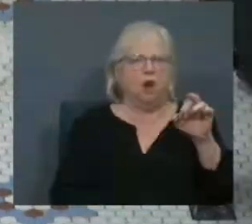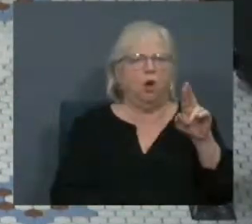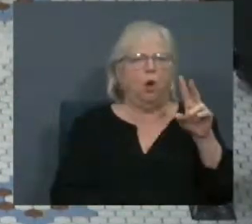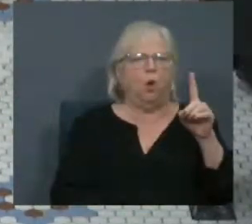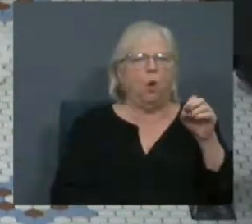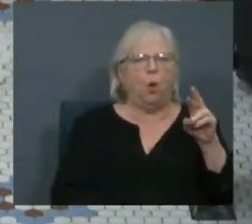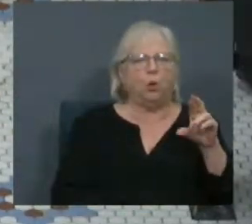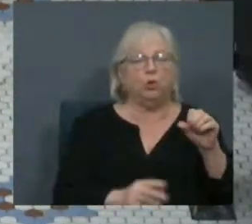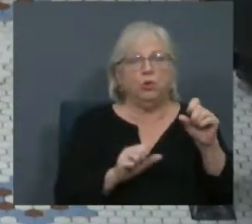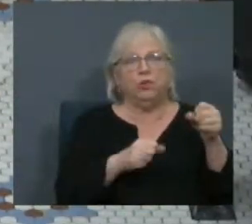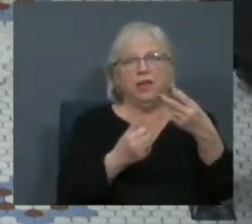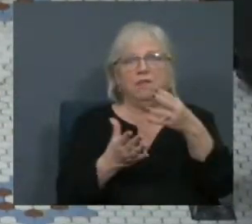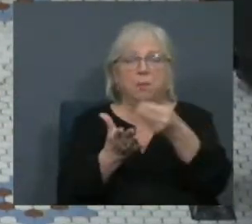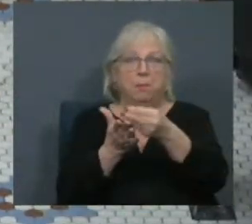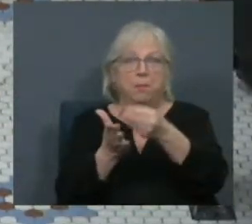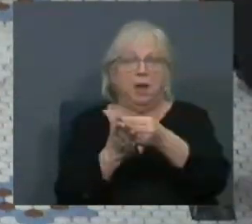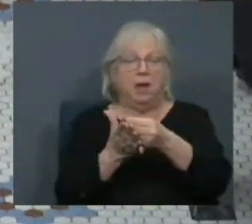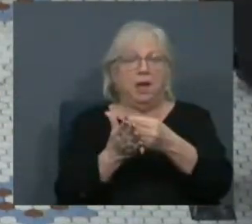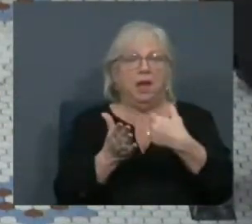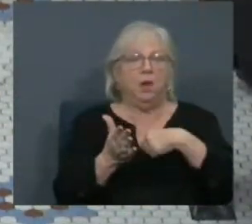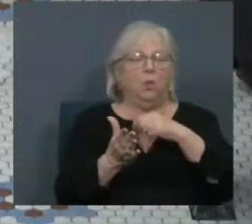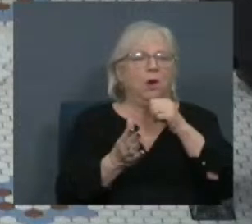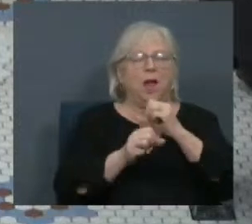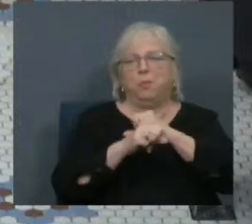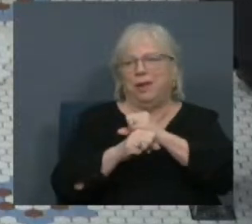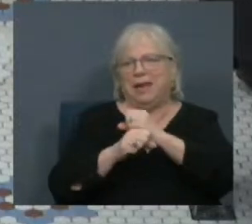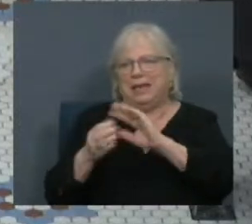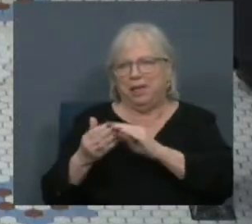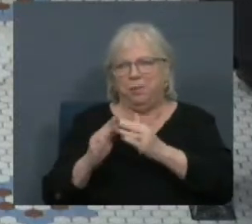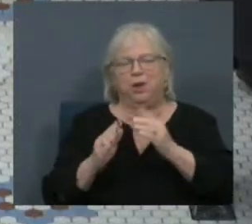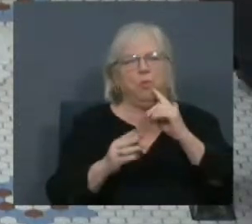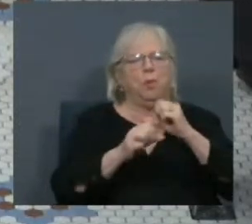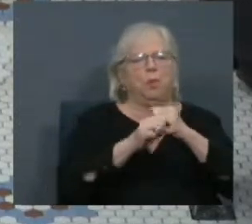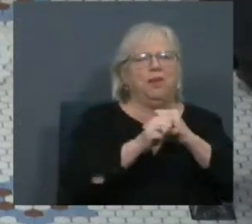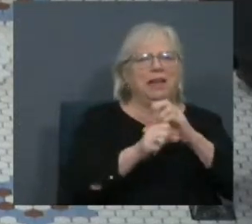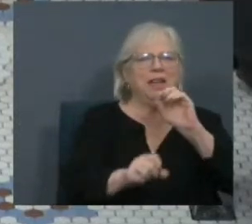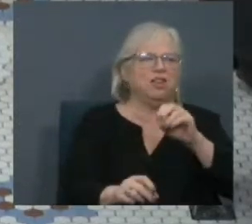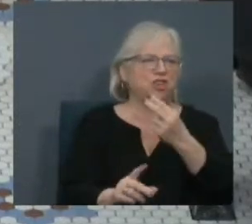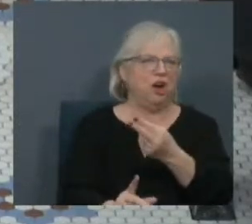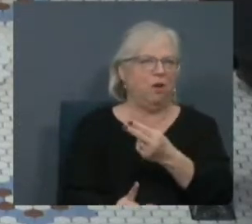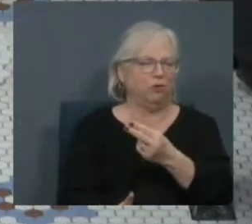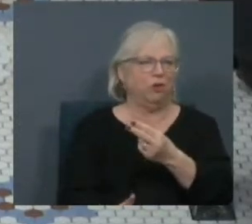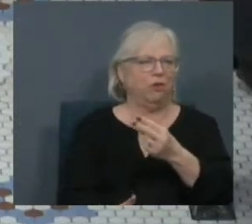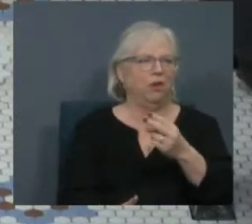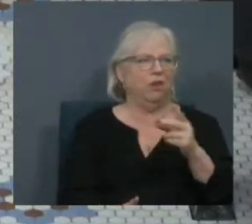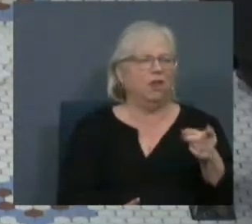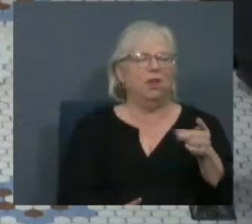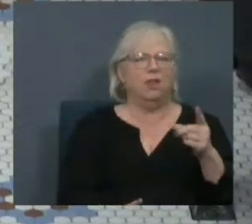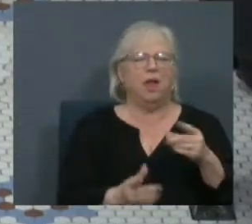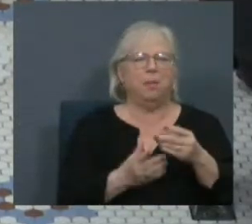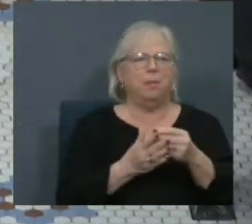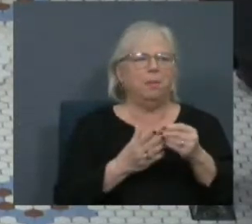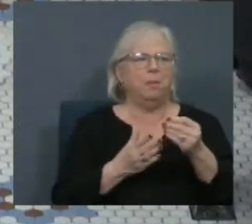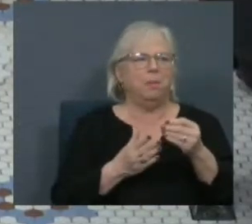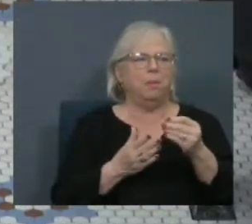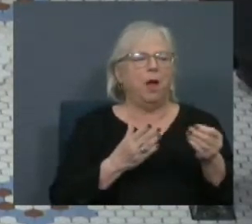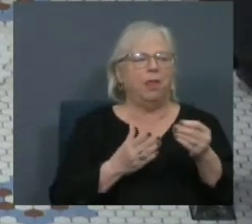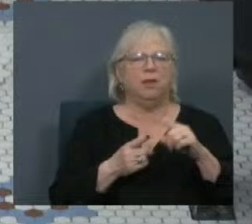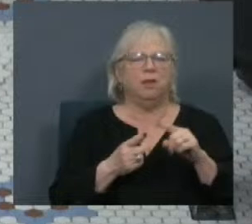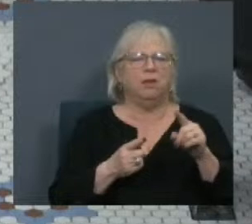their shareholders. So Axum bought Fusus just about 9 months ago for $240